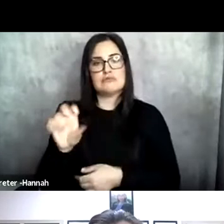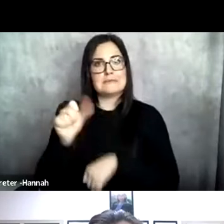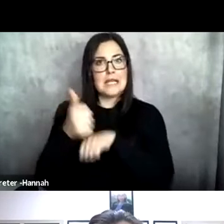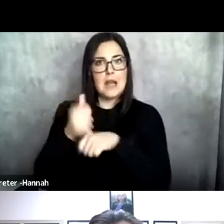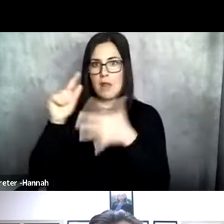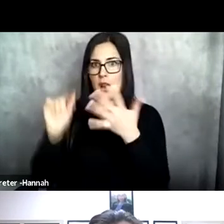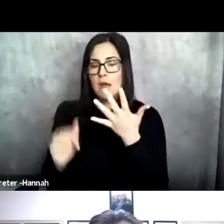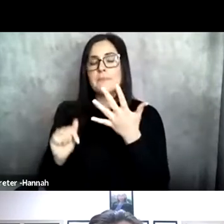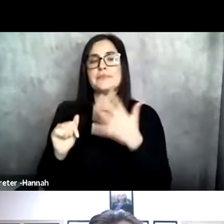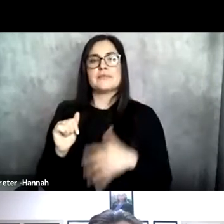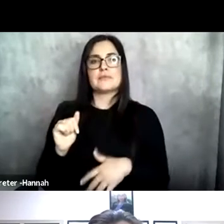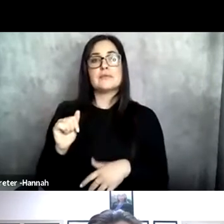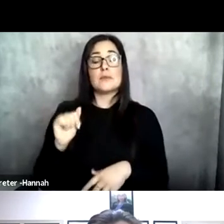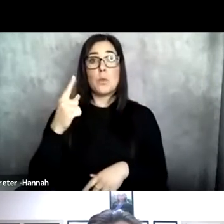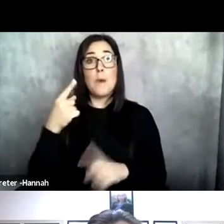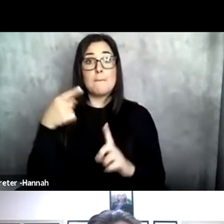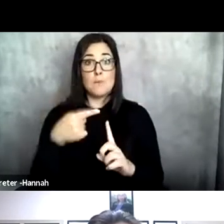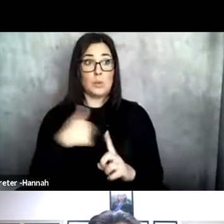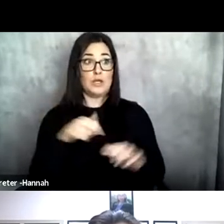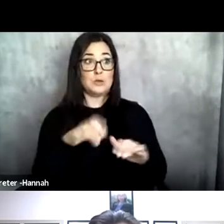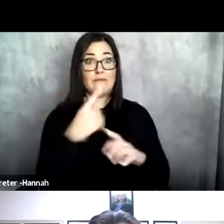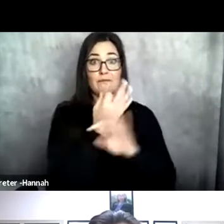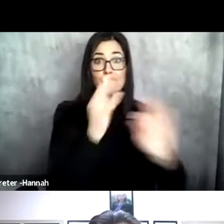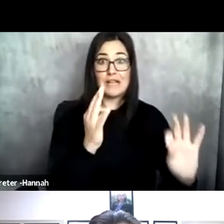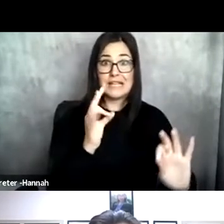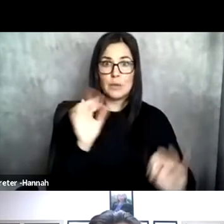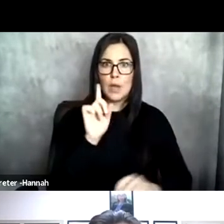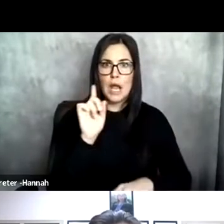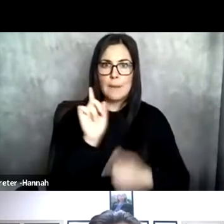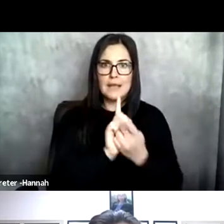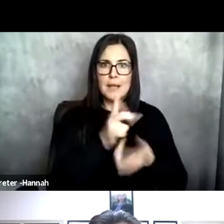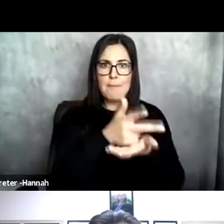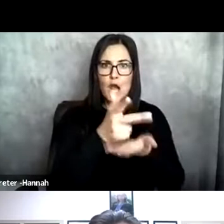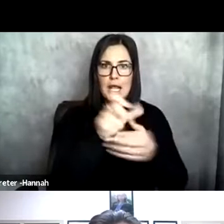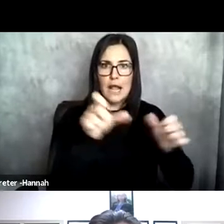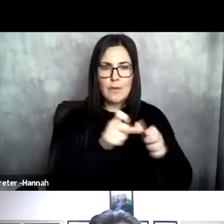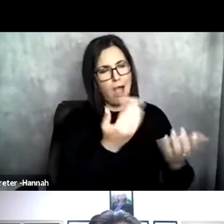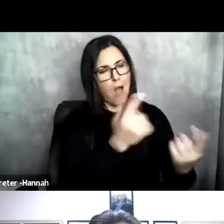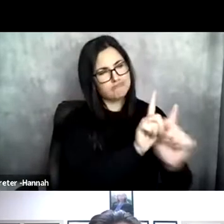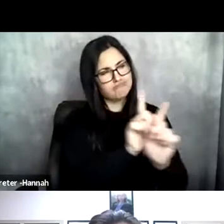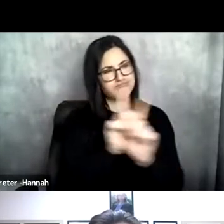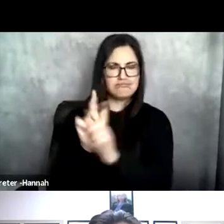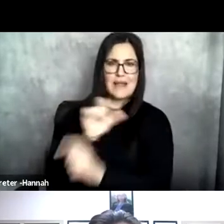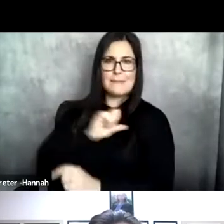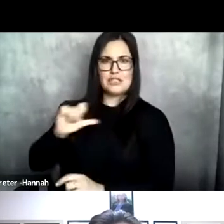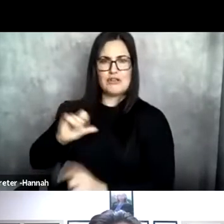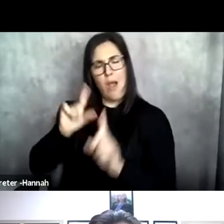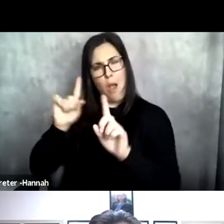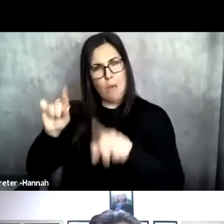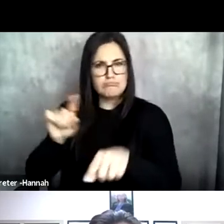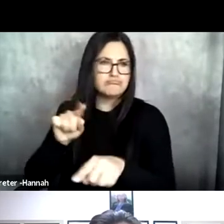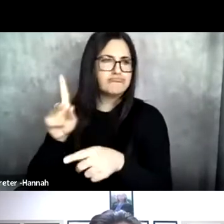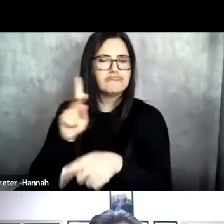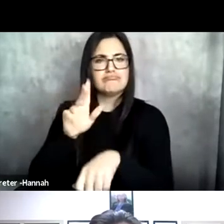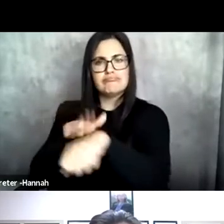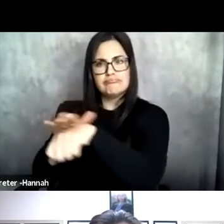Cheech is doing this. At one point, he was doing it for free. He was meeting people in the parking lot, taking them to the admission, taking them to the counselors, taking them to the placement test,